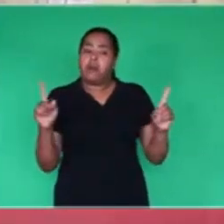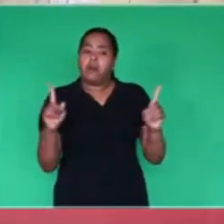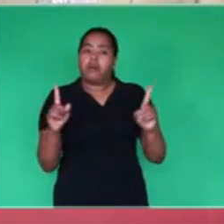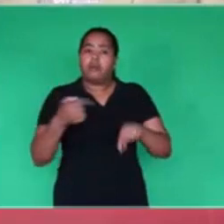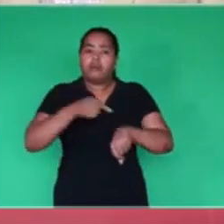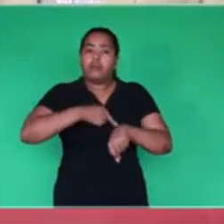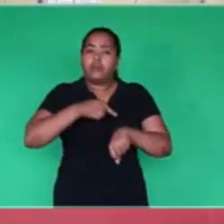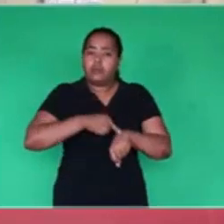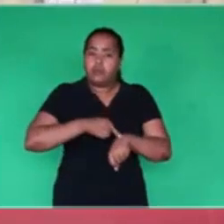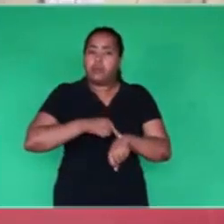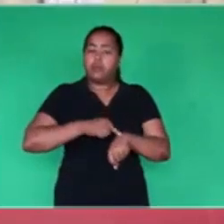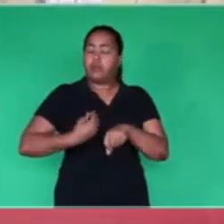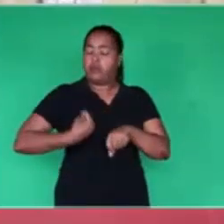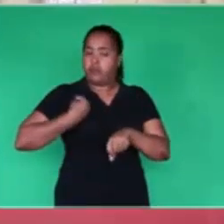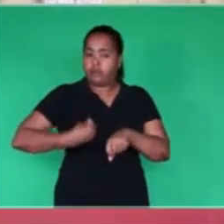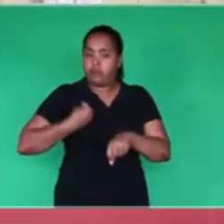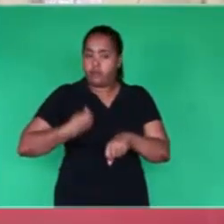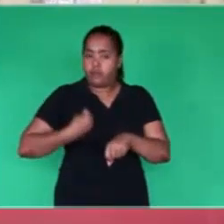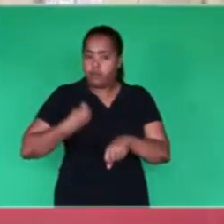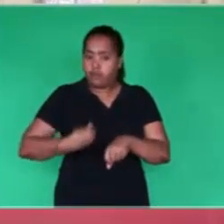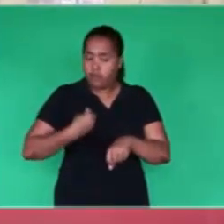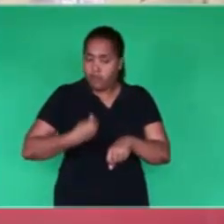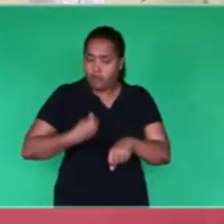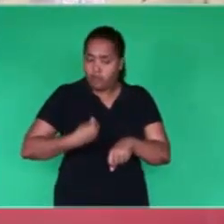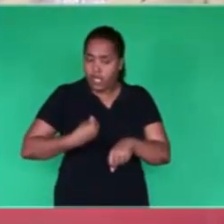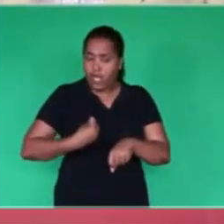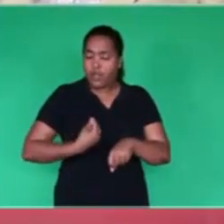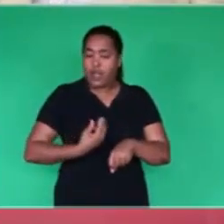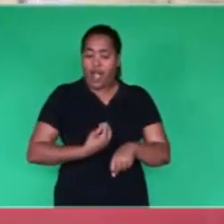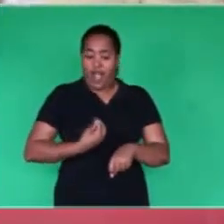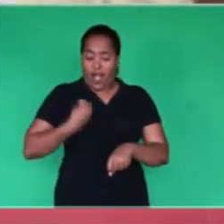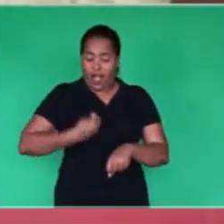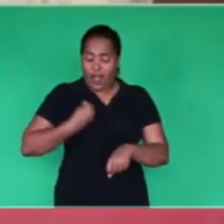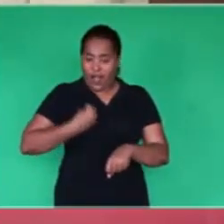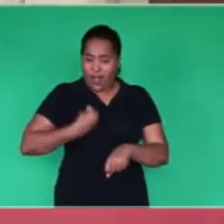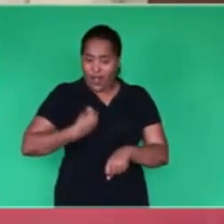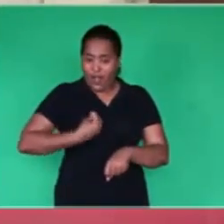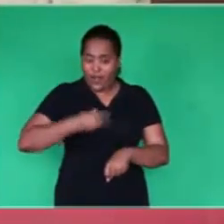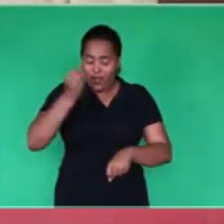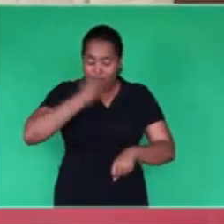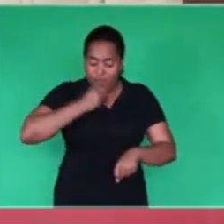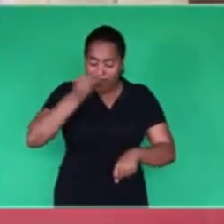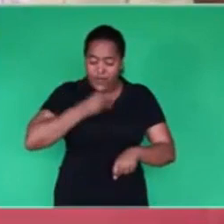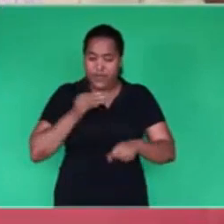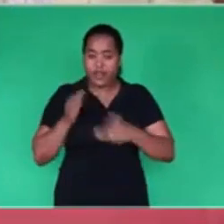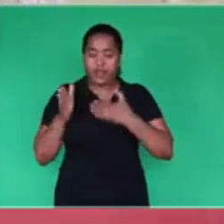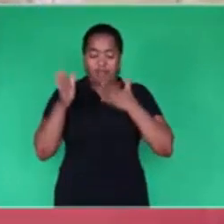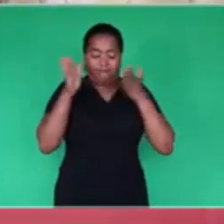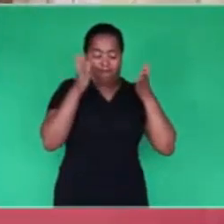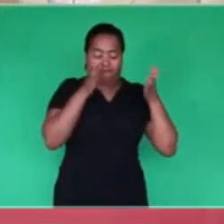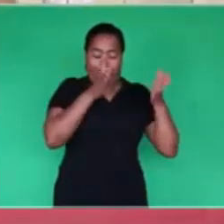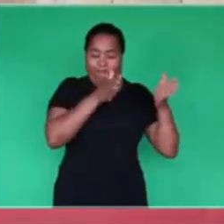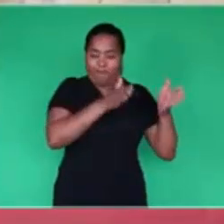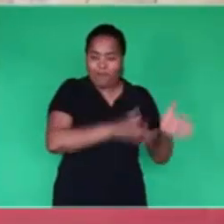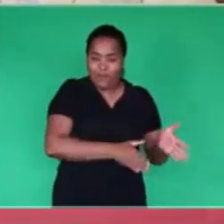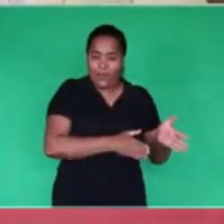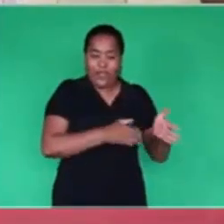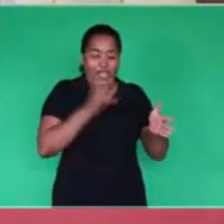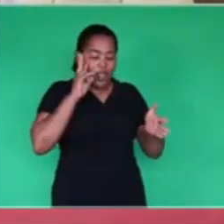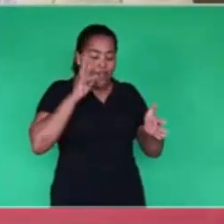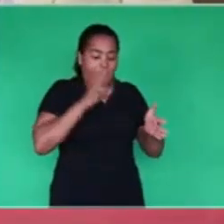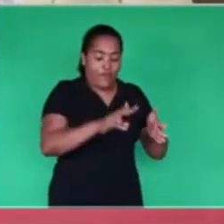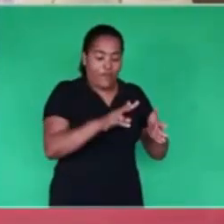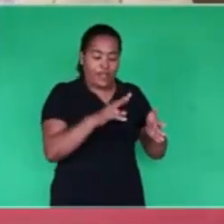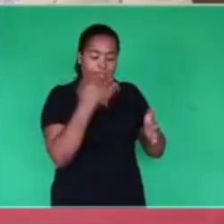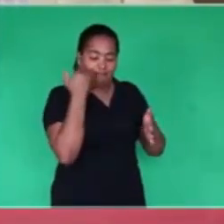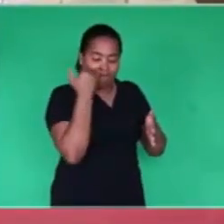Brethren, Jesus will return with his saints. It will be the new Jerusalem.